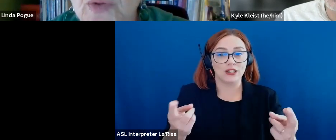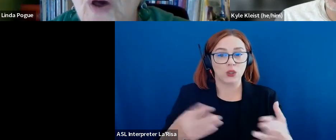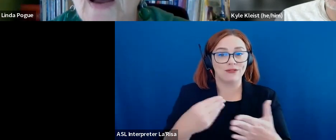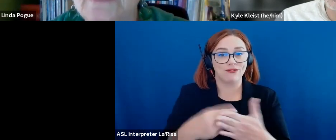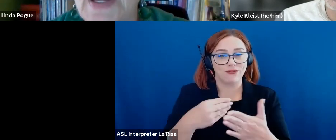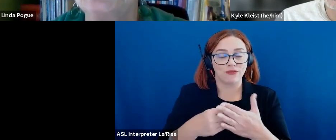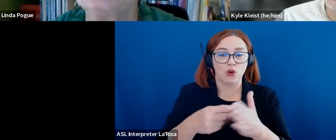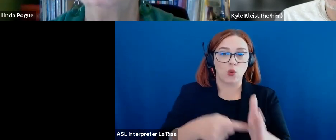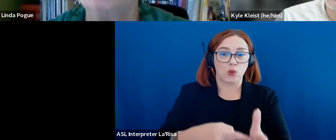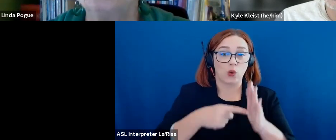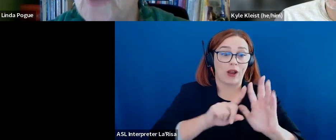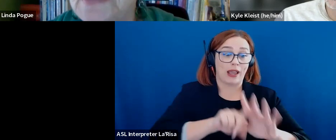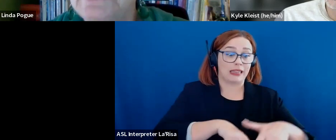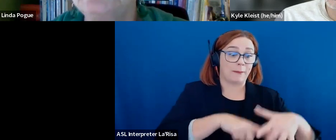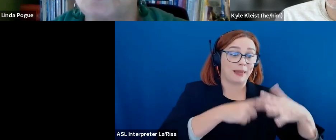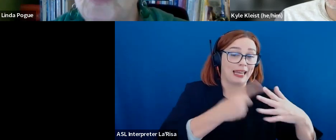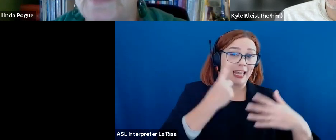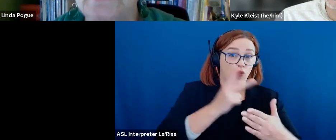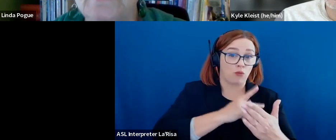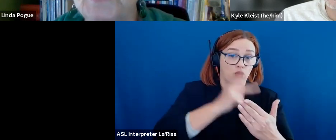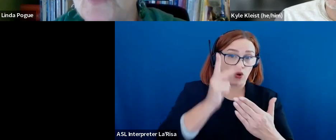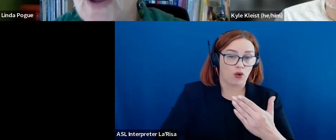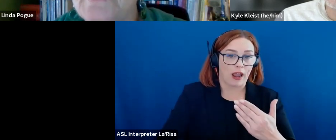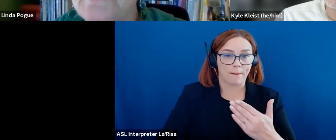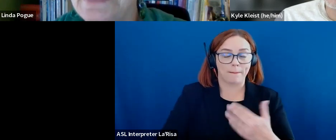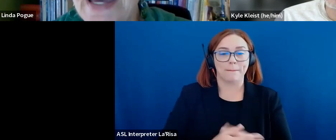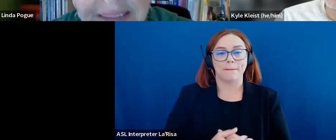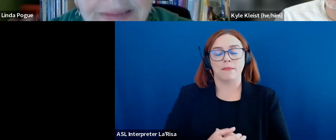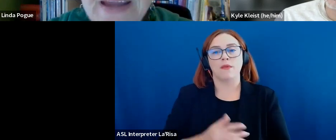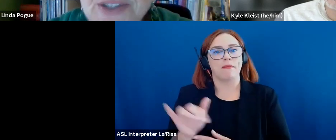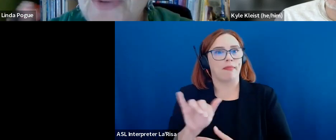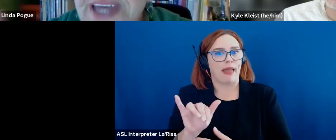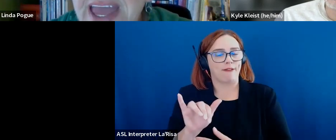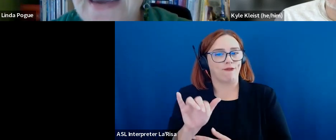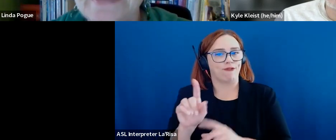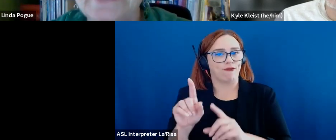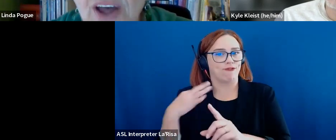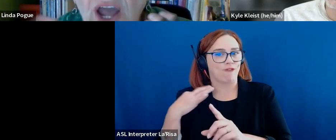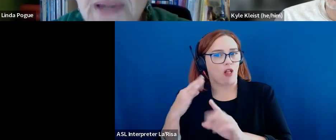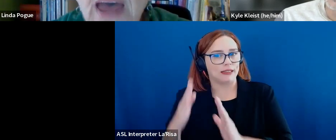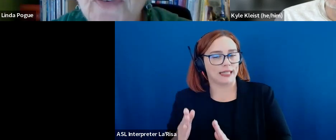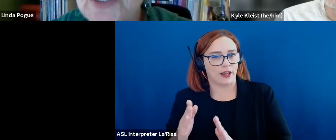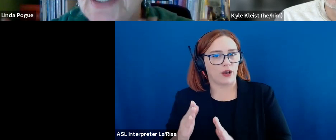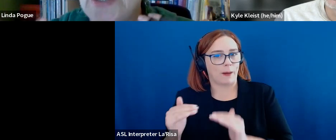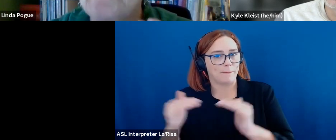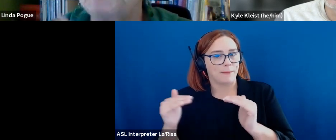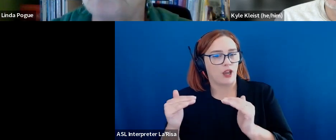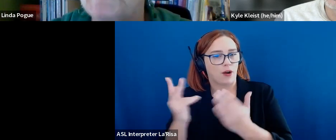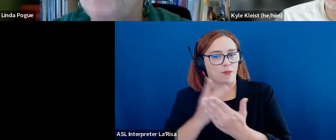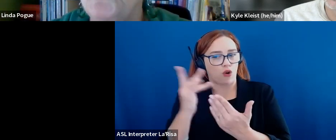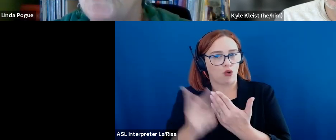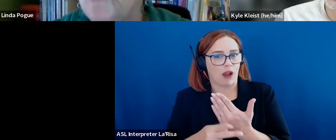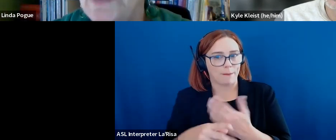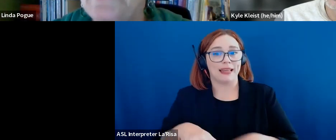be as worthwhile as volunteers or peer programs. They do take time and effort up